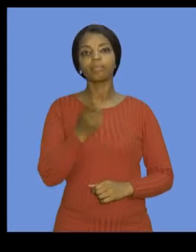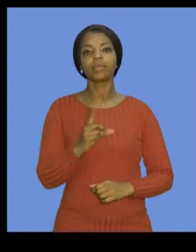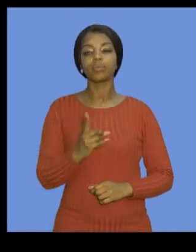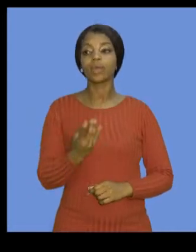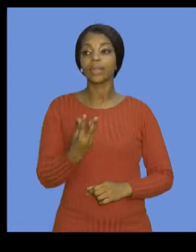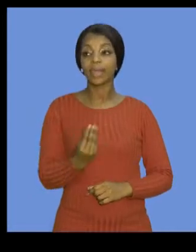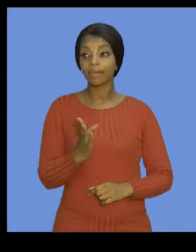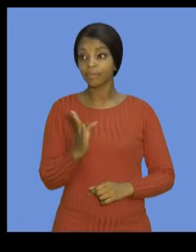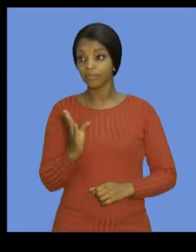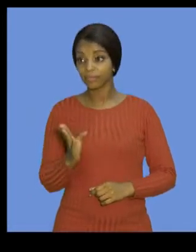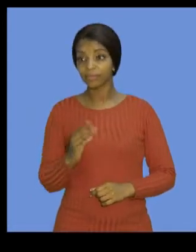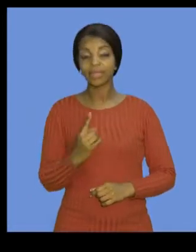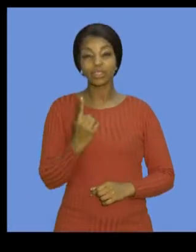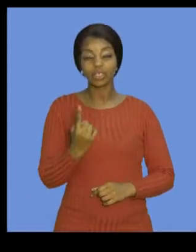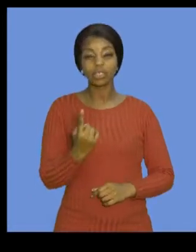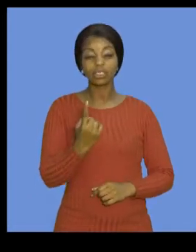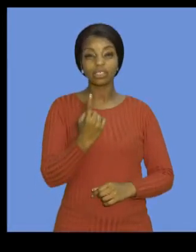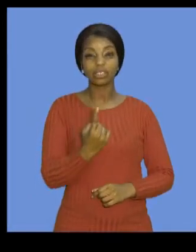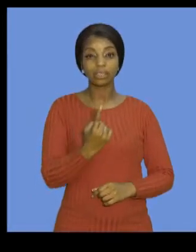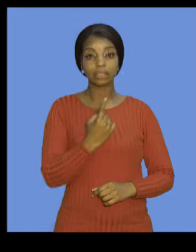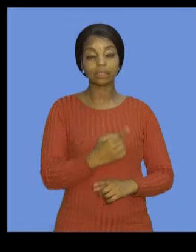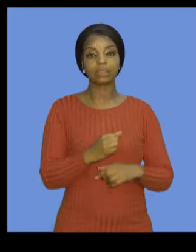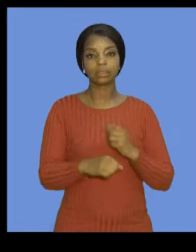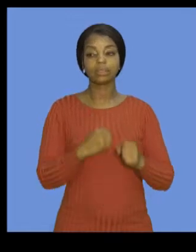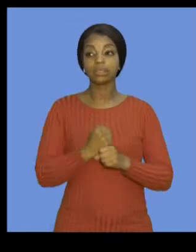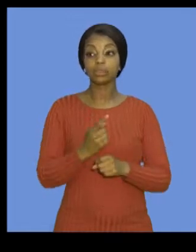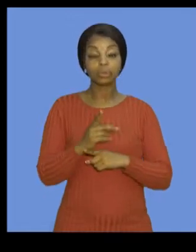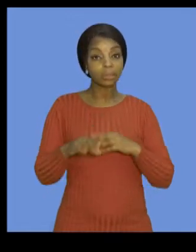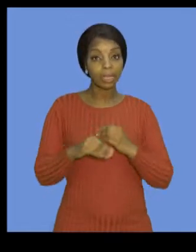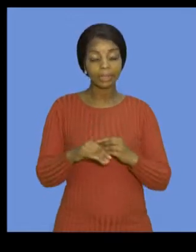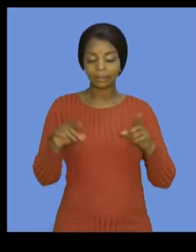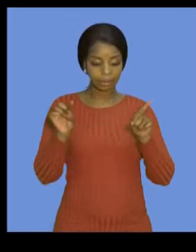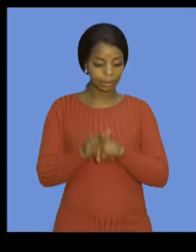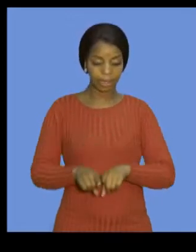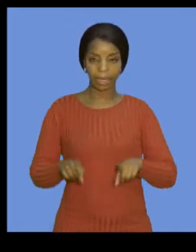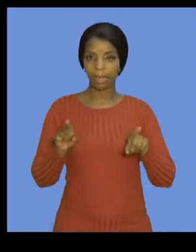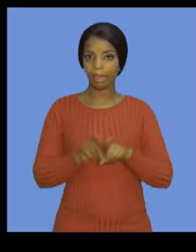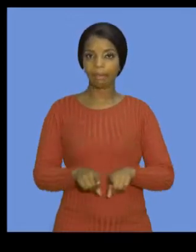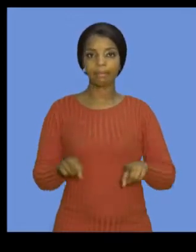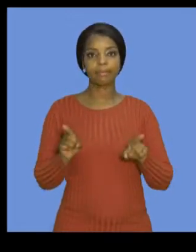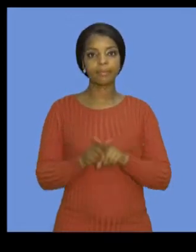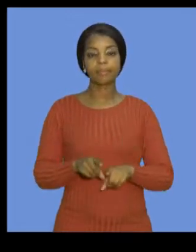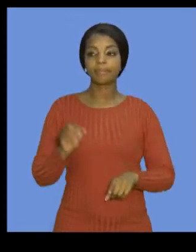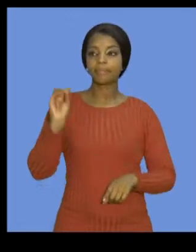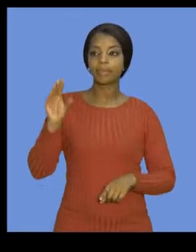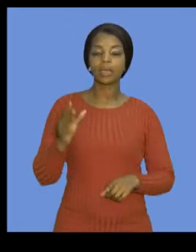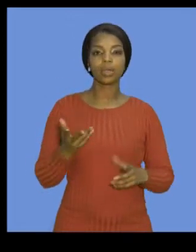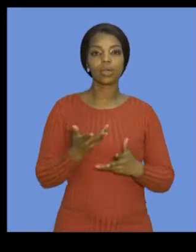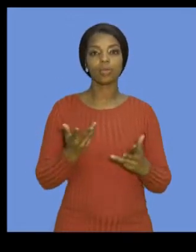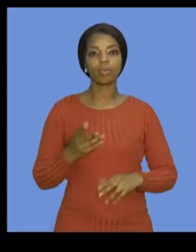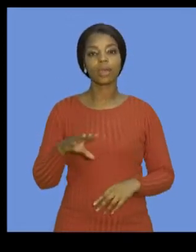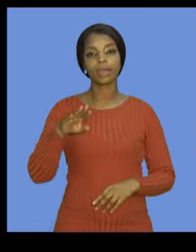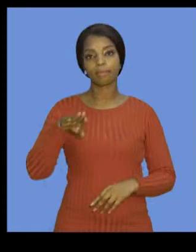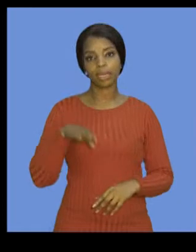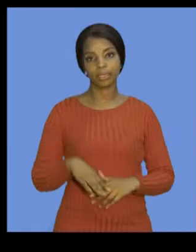a straight line. So each and every year, you are adding the same amount of money in the bank or in your